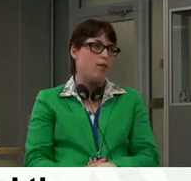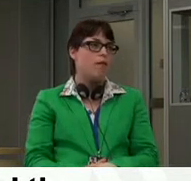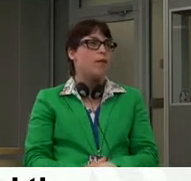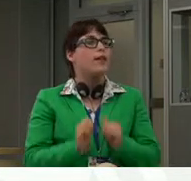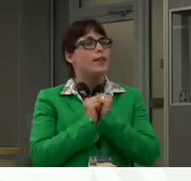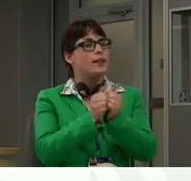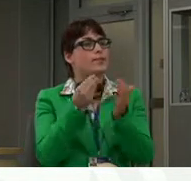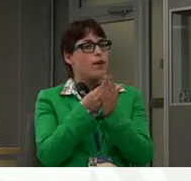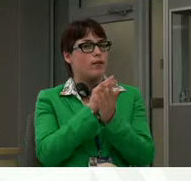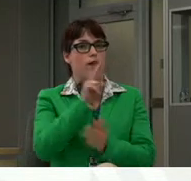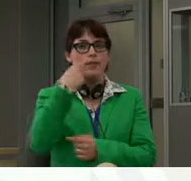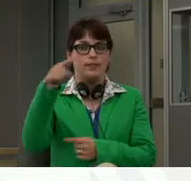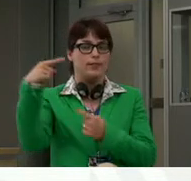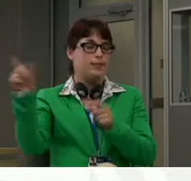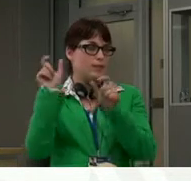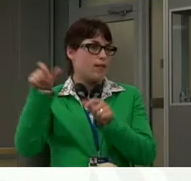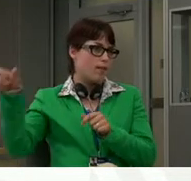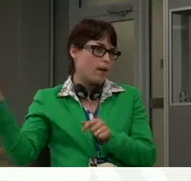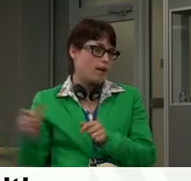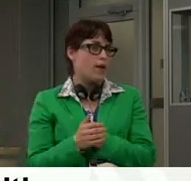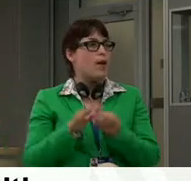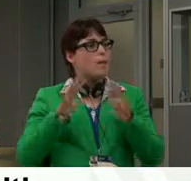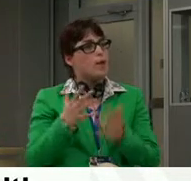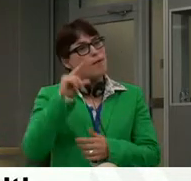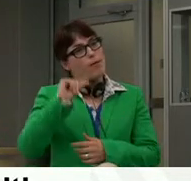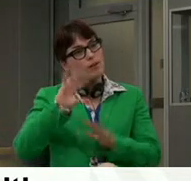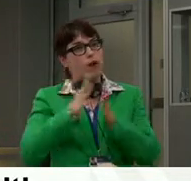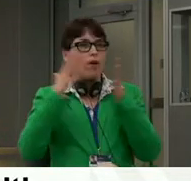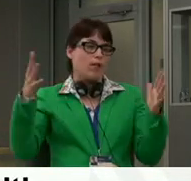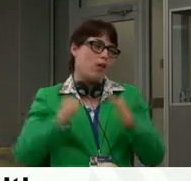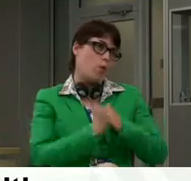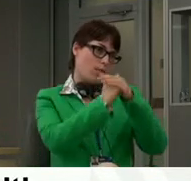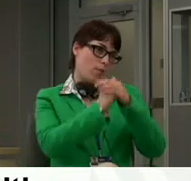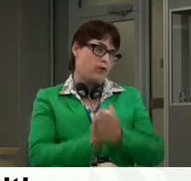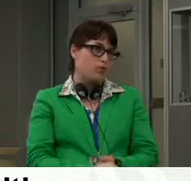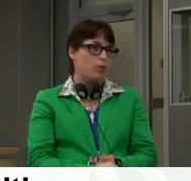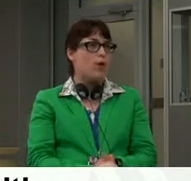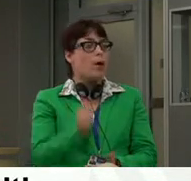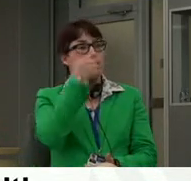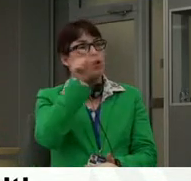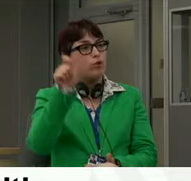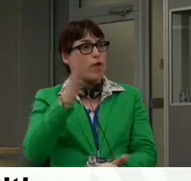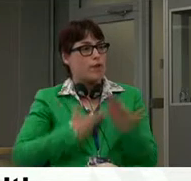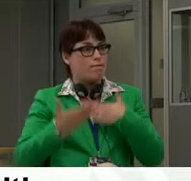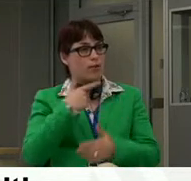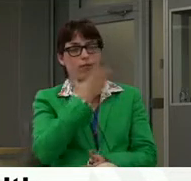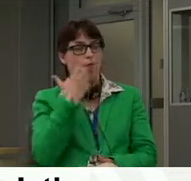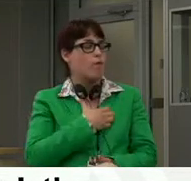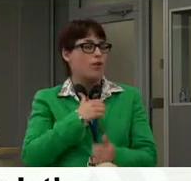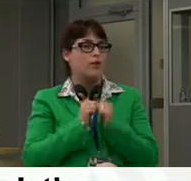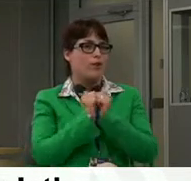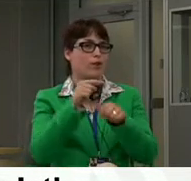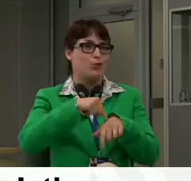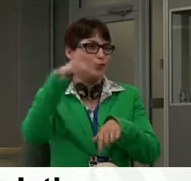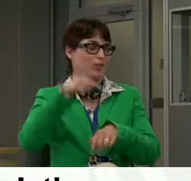that people with disabilities can and may live in our societies like other people. They just need